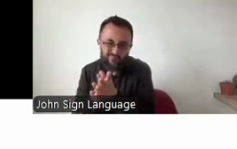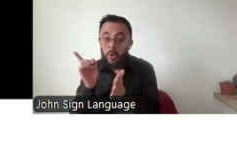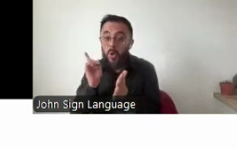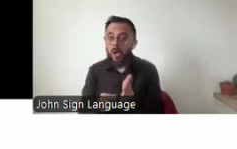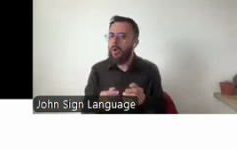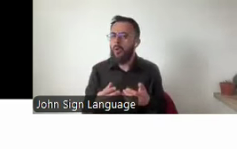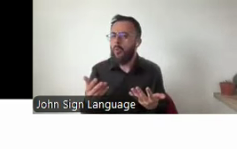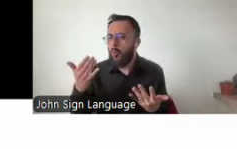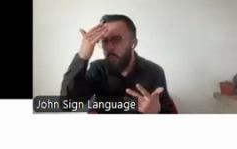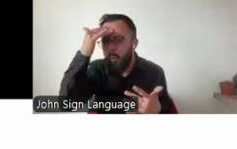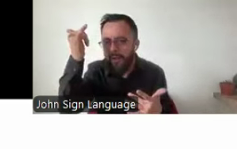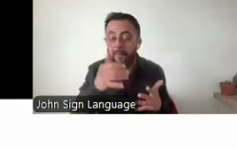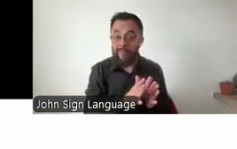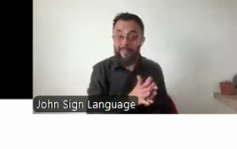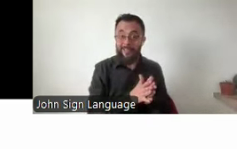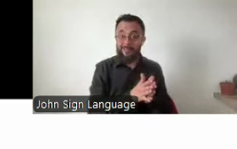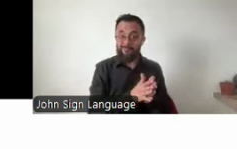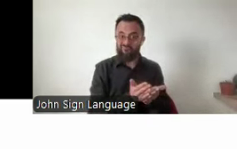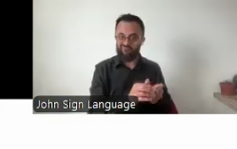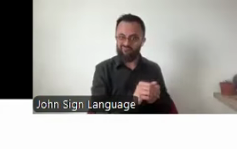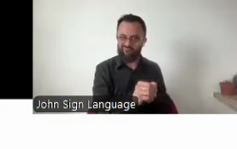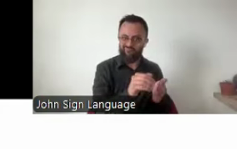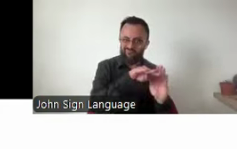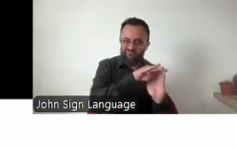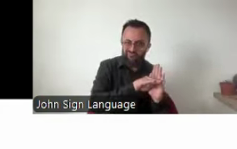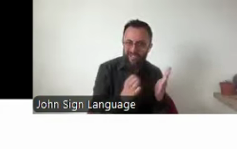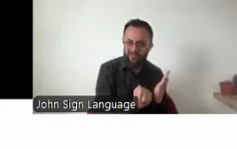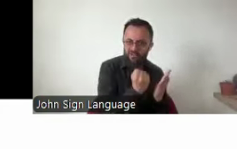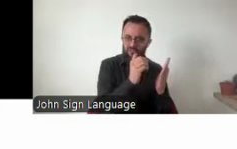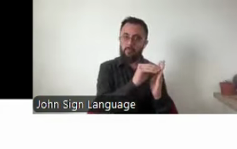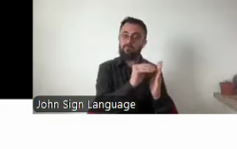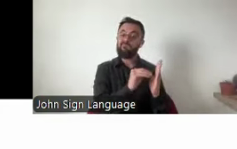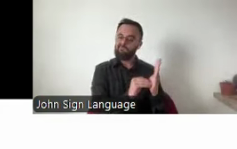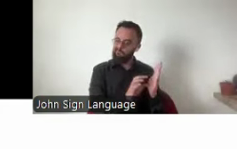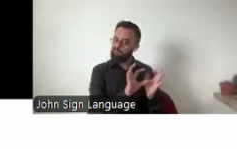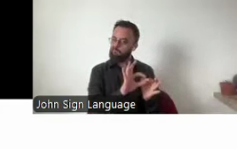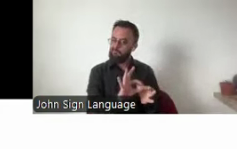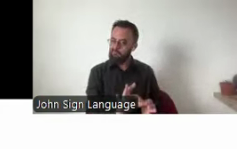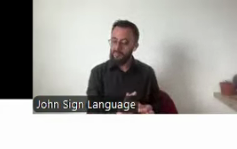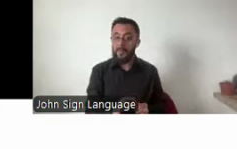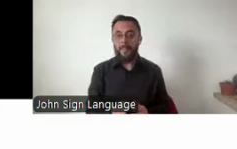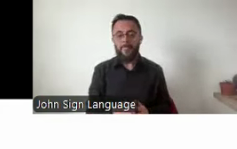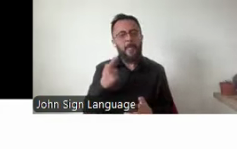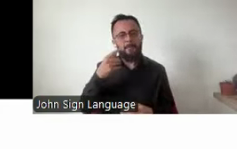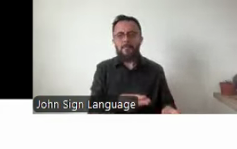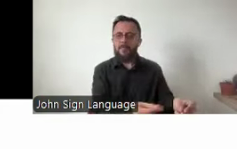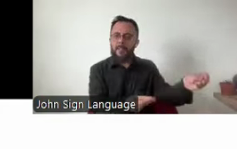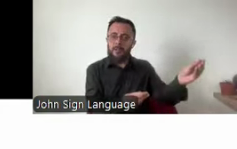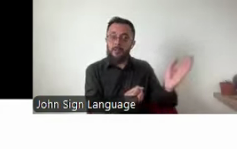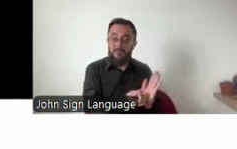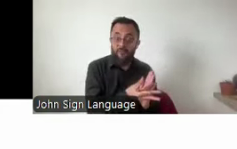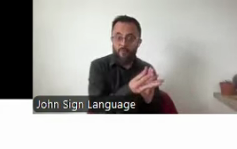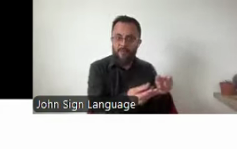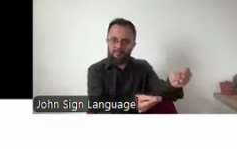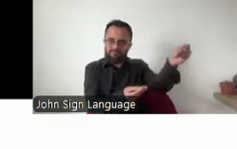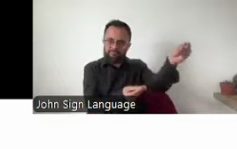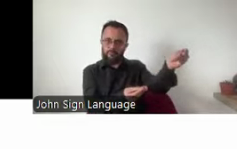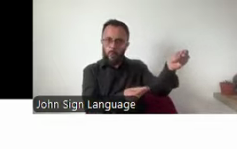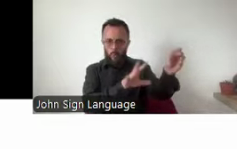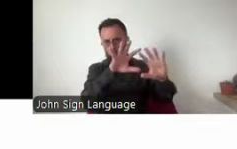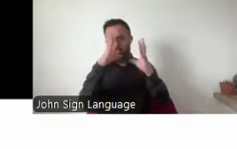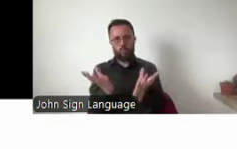So as the global report unpacks all of the factors that contribute to health inequities, we also wanted to look